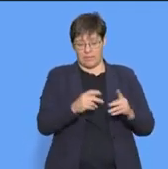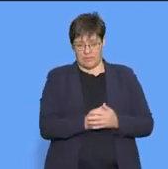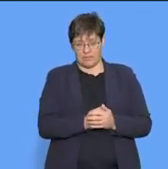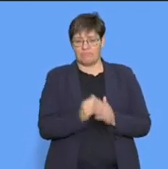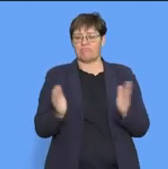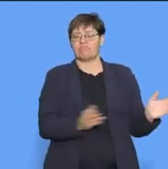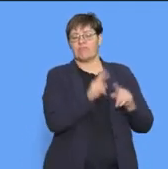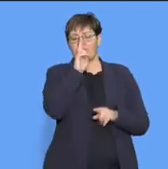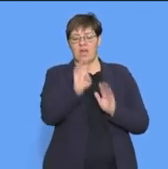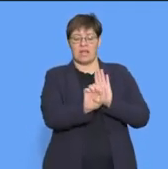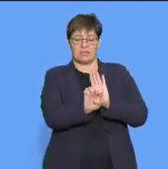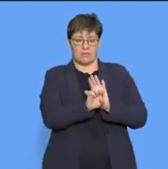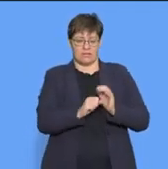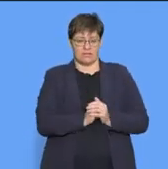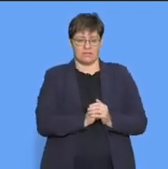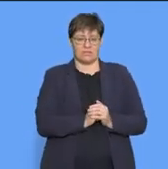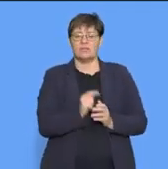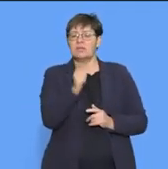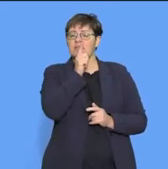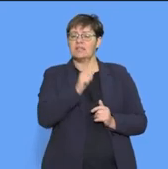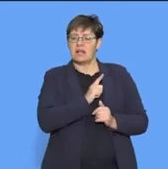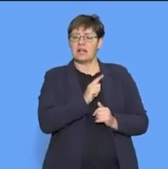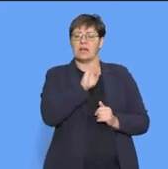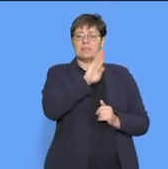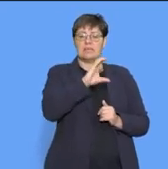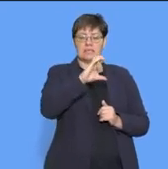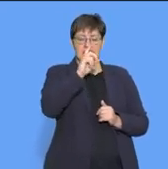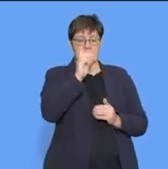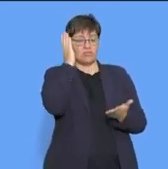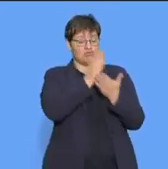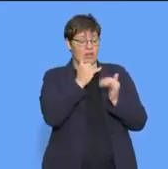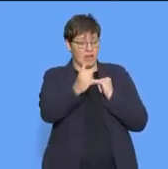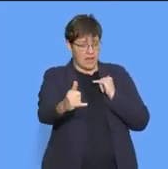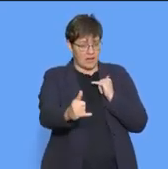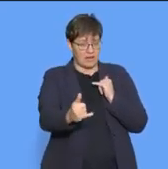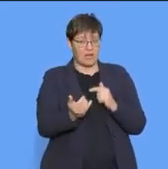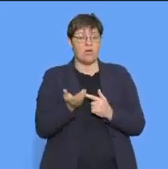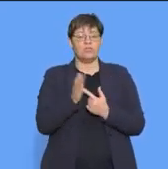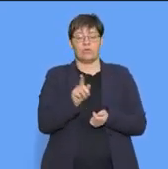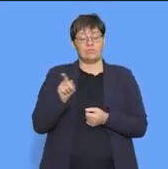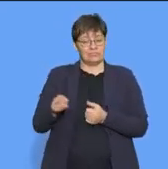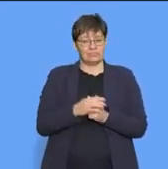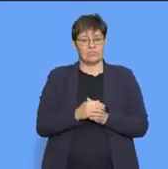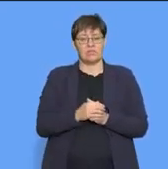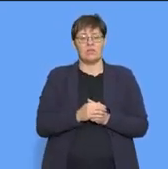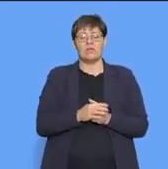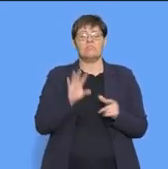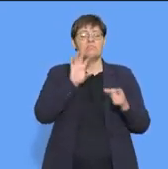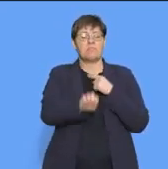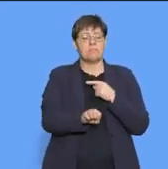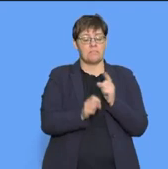Okay, let's look at our first example, and here they tell us BCD is a straight line as shown. Determine the